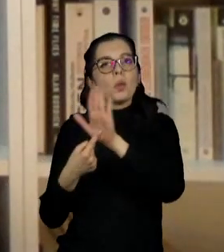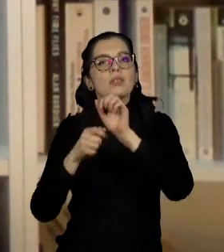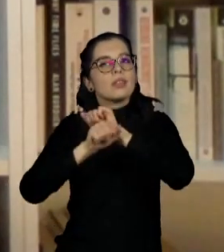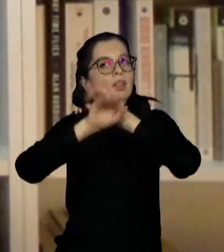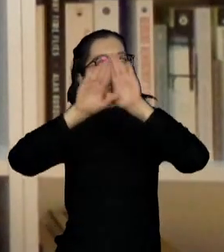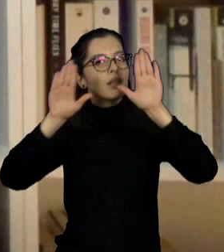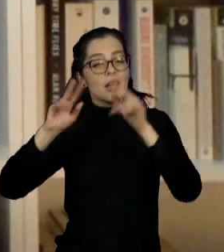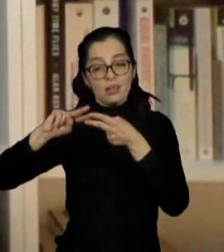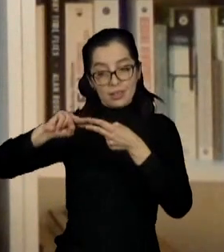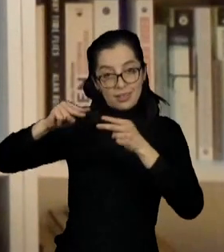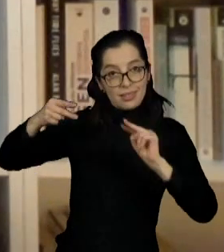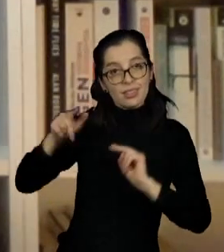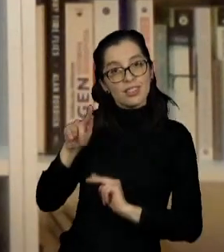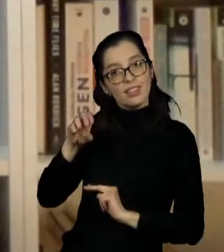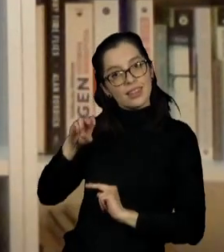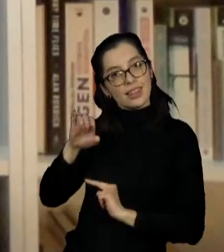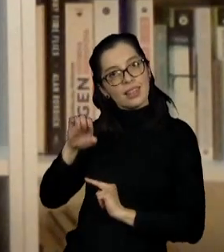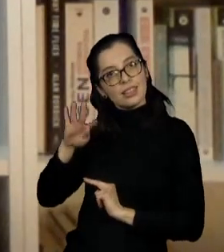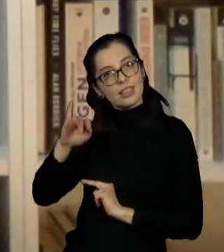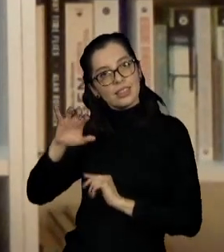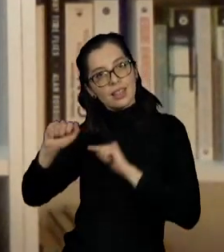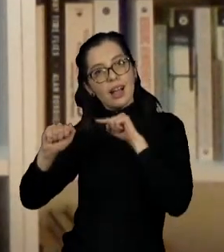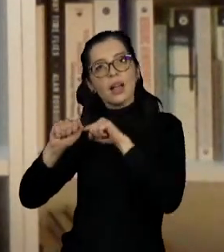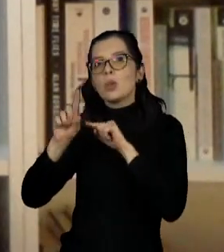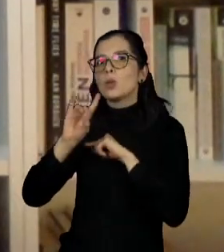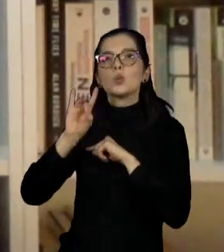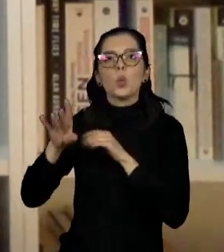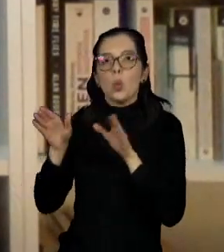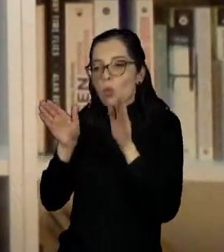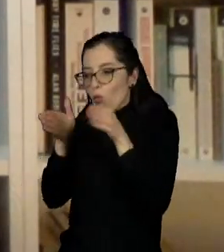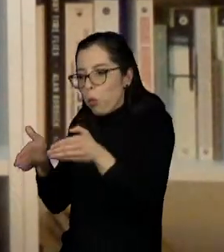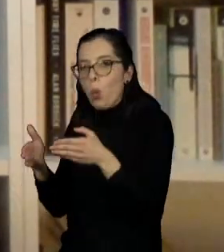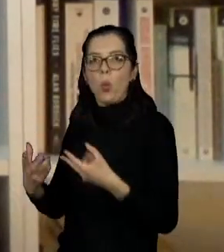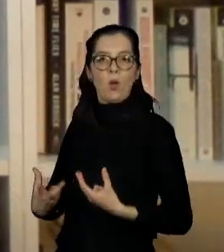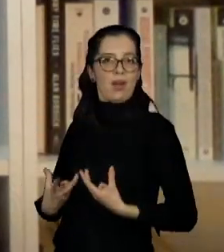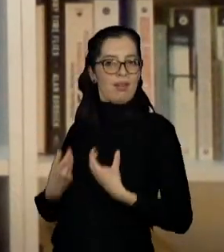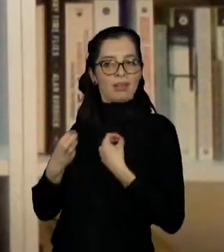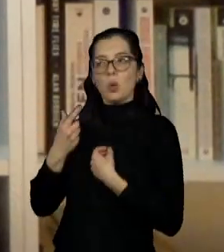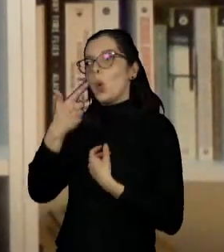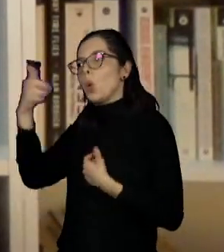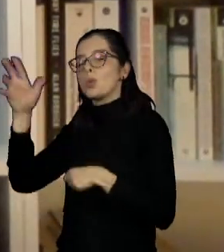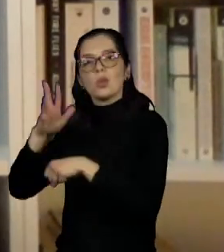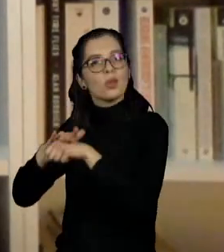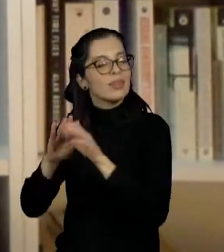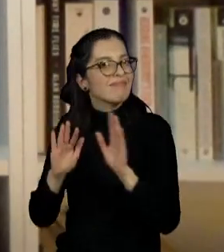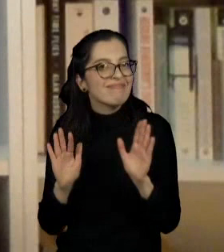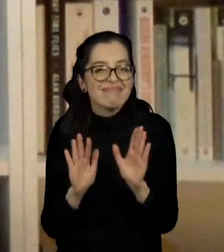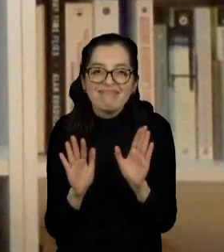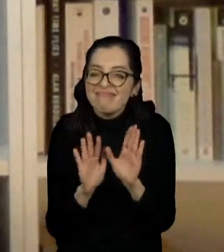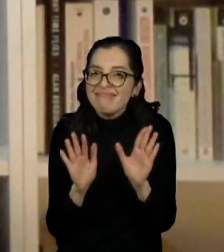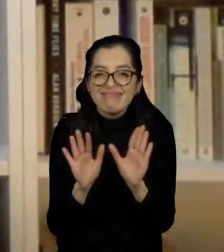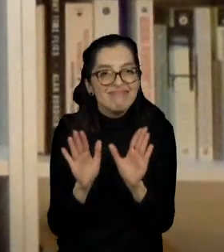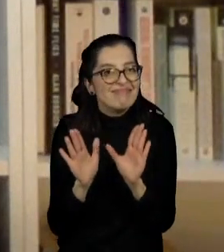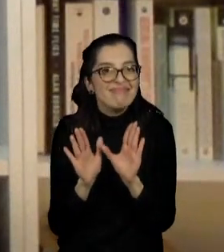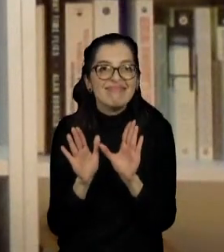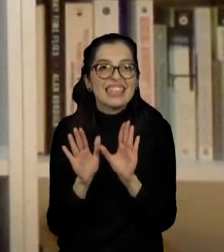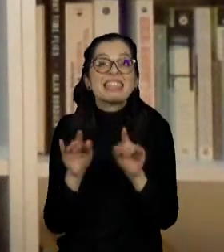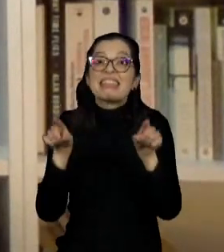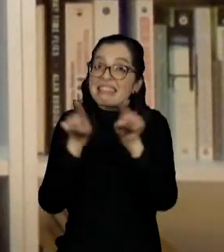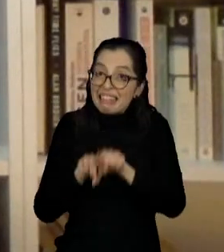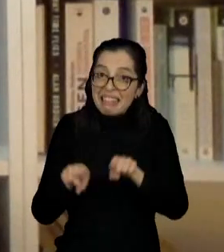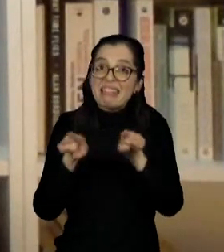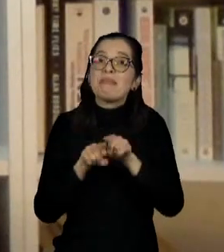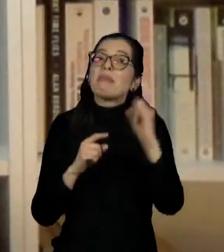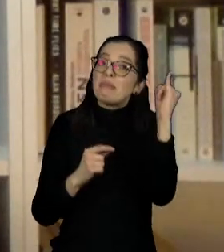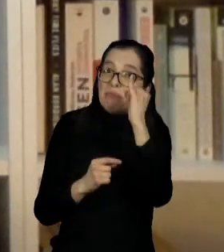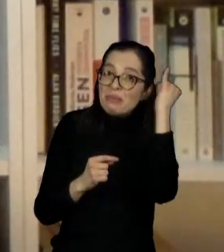how important genetics is, not just to fields like cancer or other diseases, but really